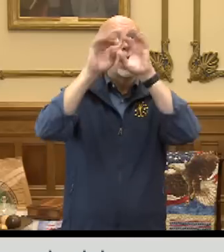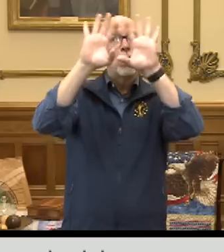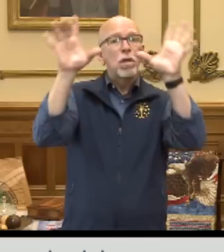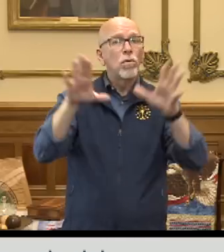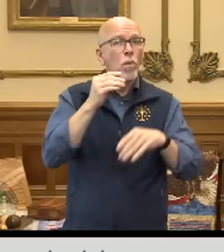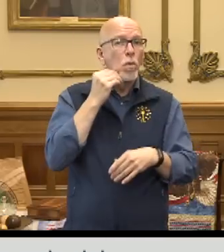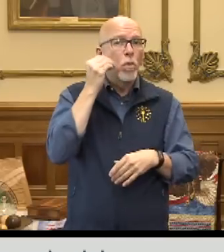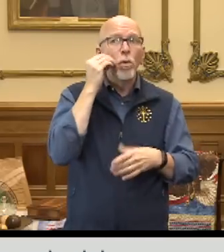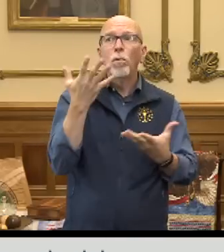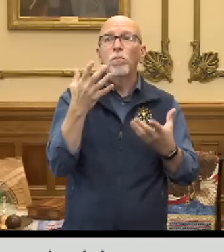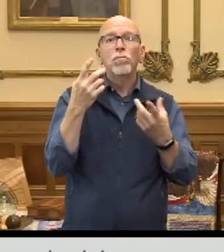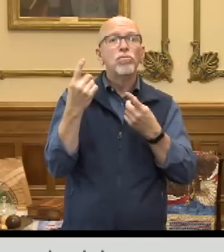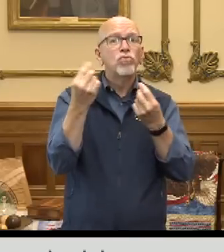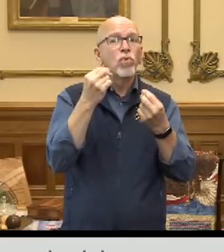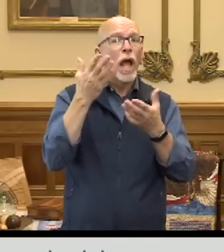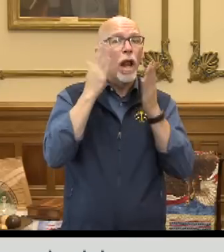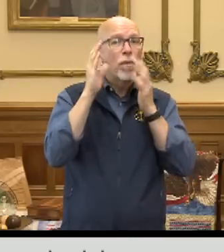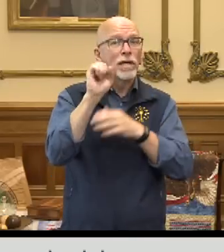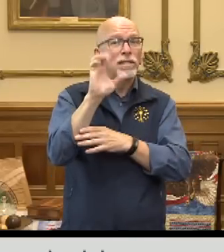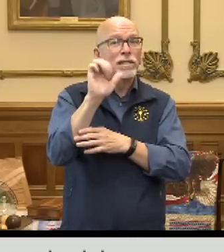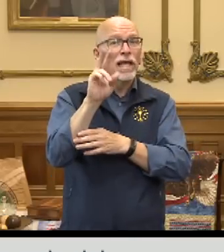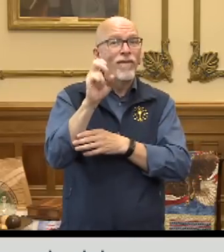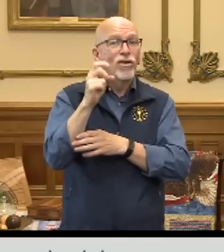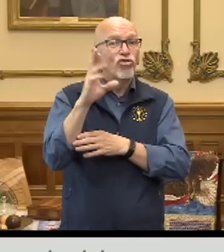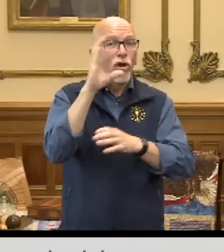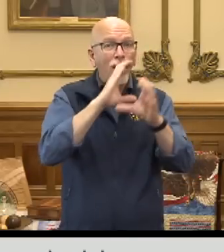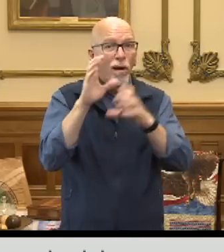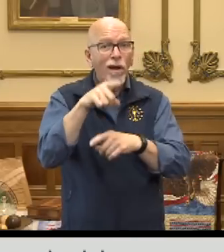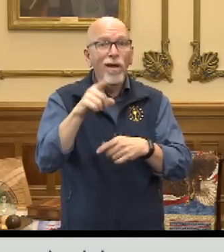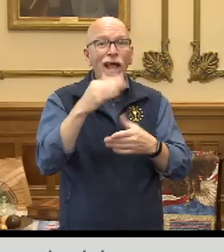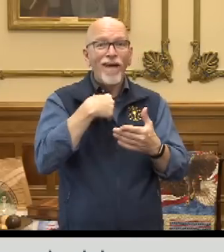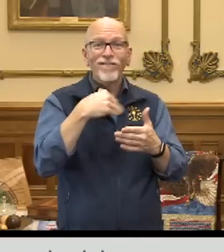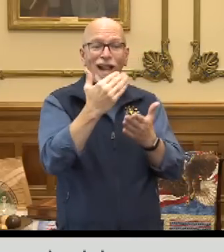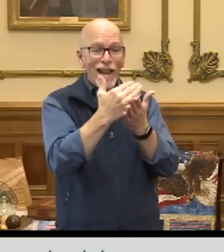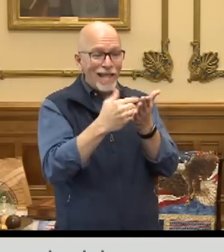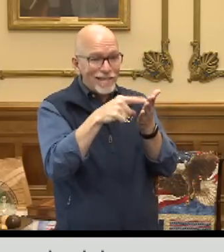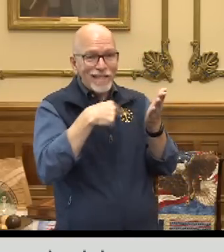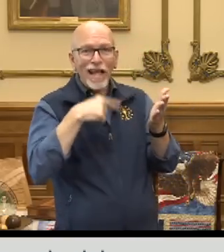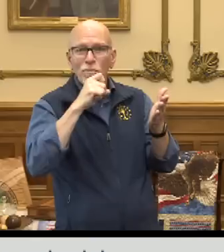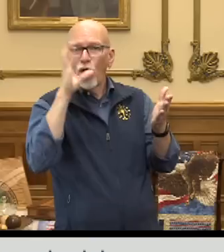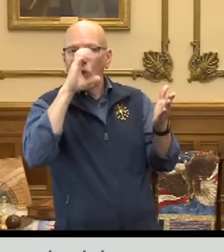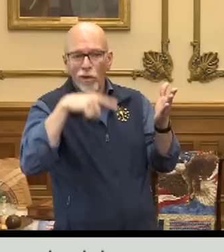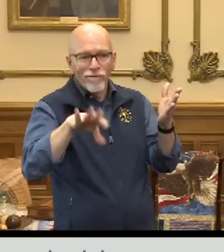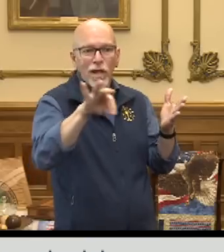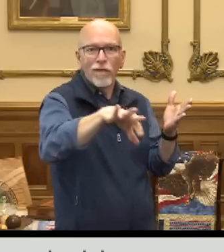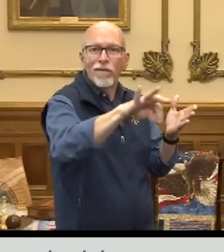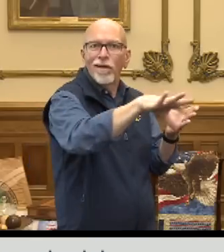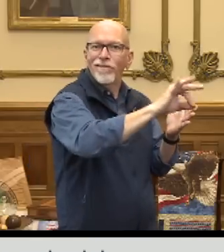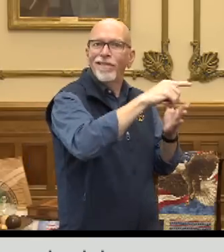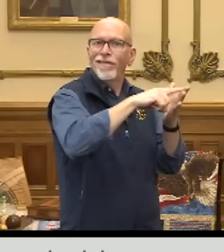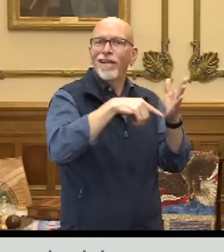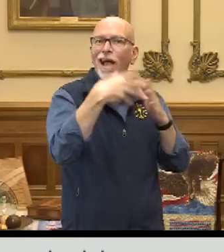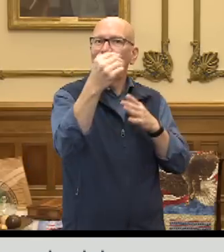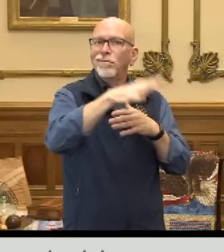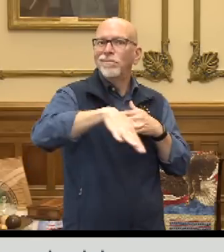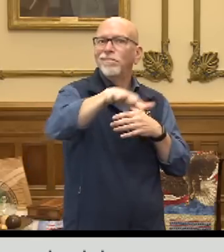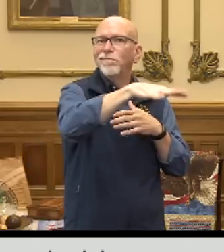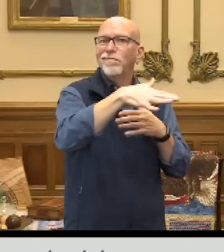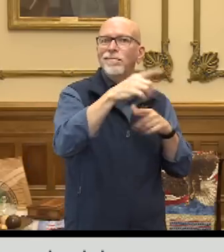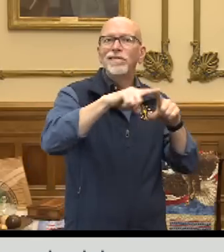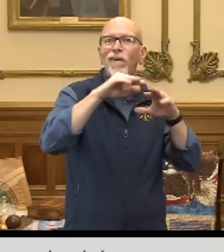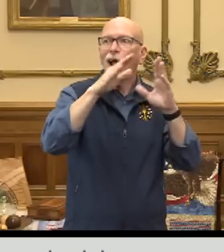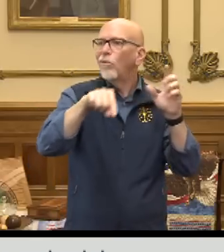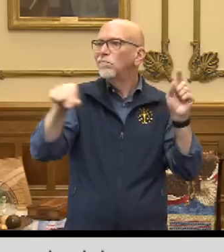home, doing a Halloween scavenger hunt where children are given lists of Halloween-themed things to look for while they walk outdoors from house to